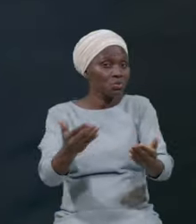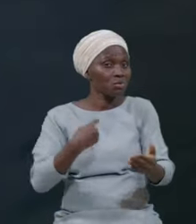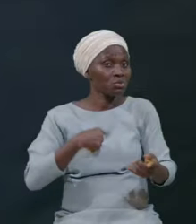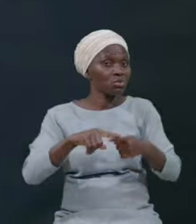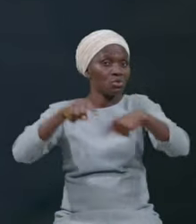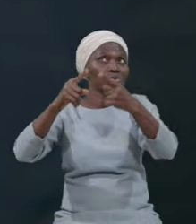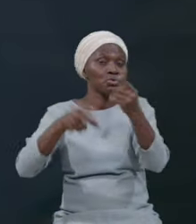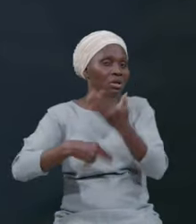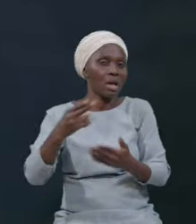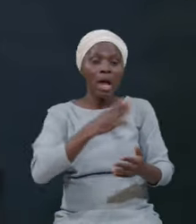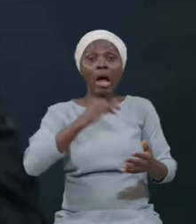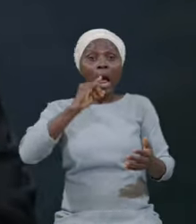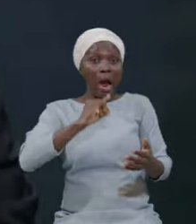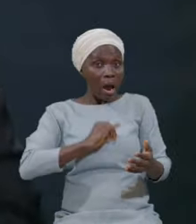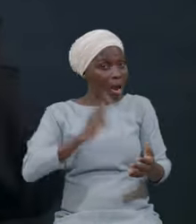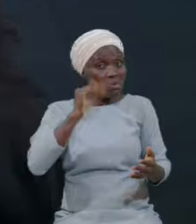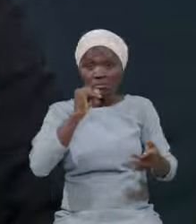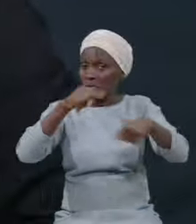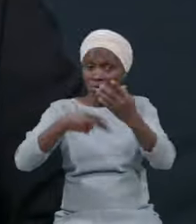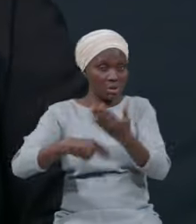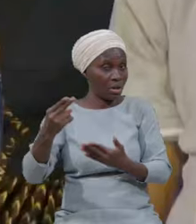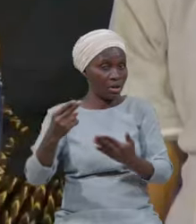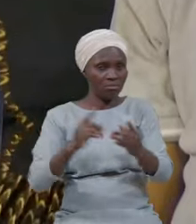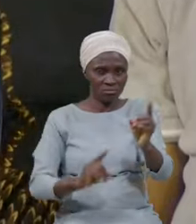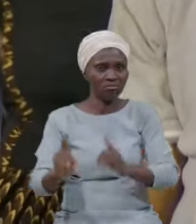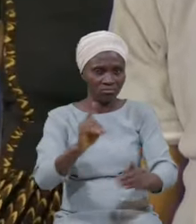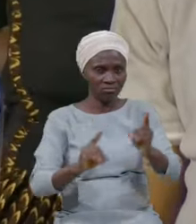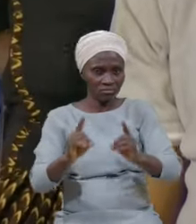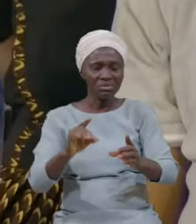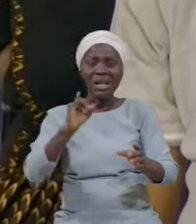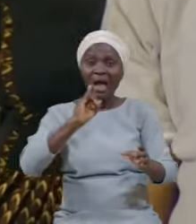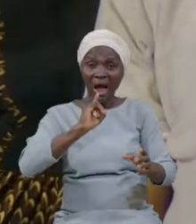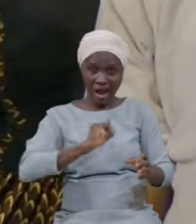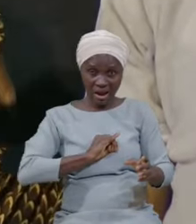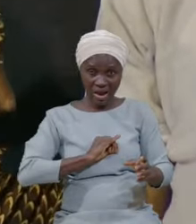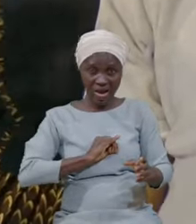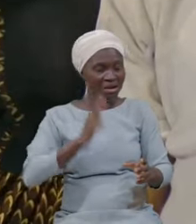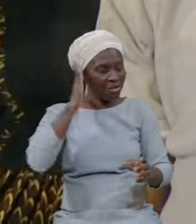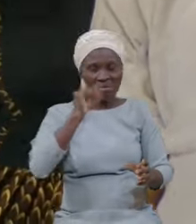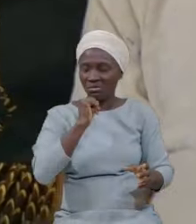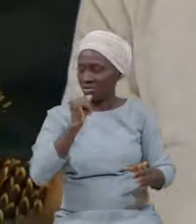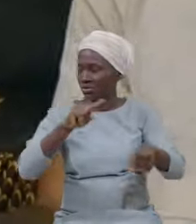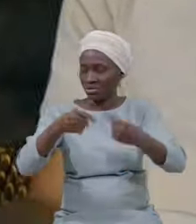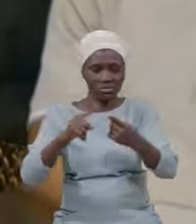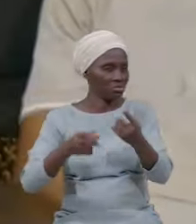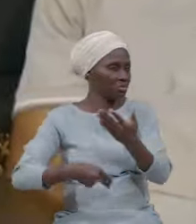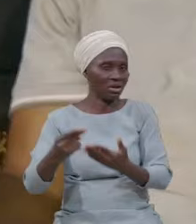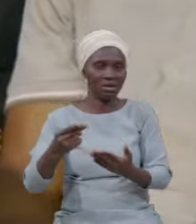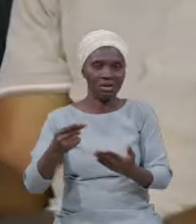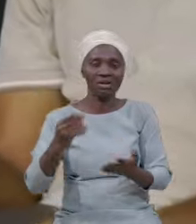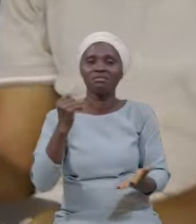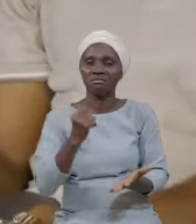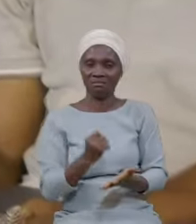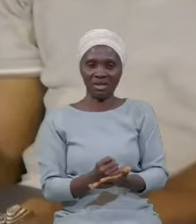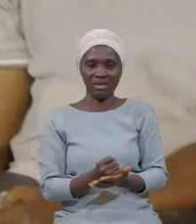go to hell. Amen. I say that. I will not go to hell. God is not